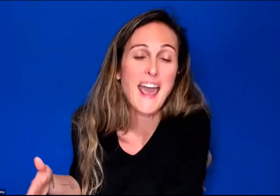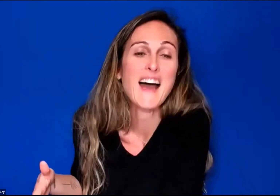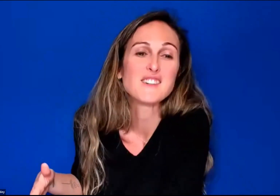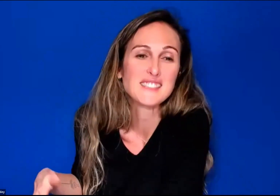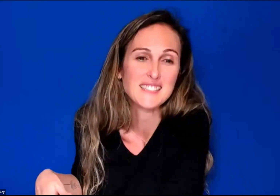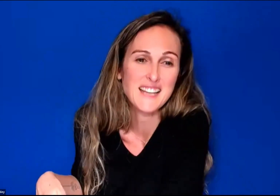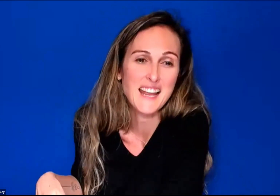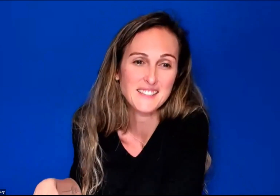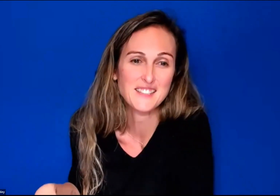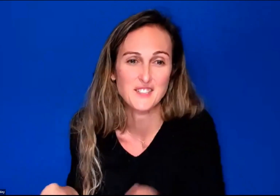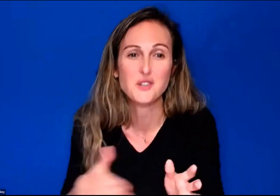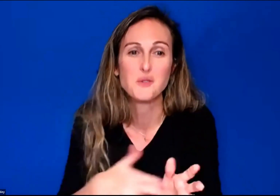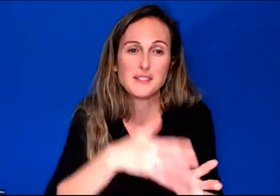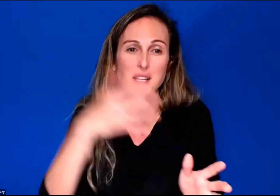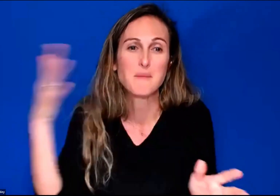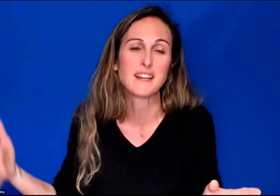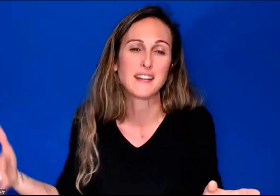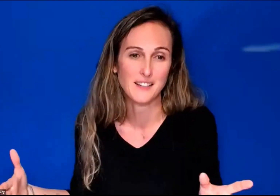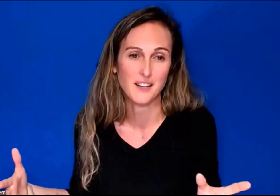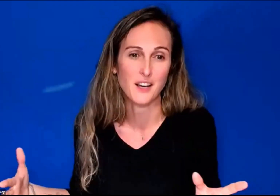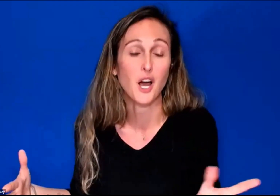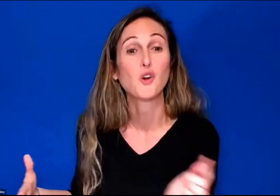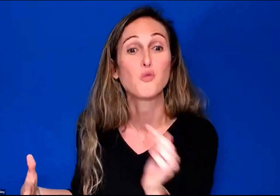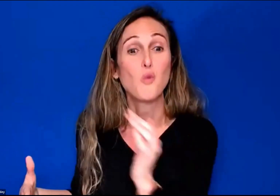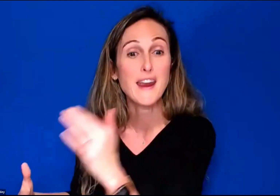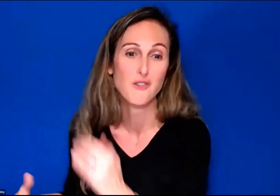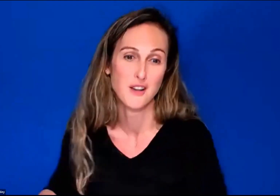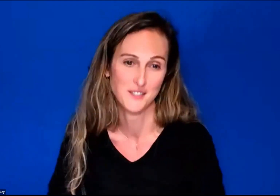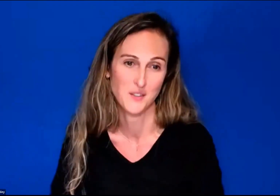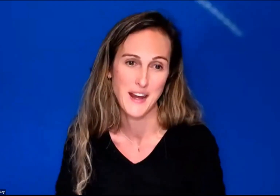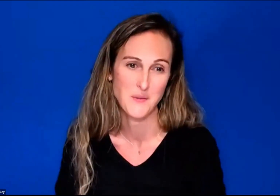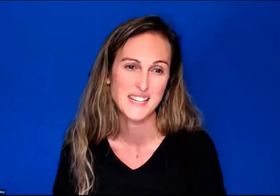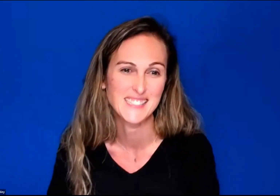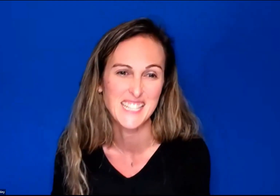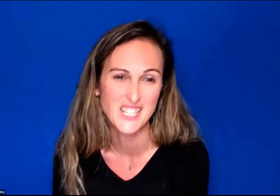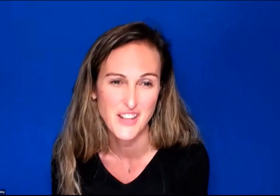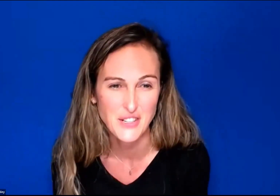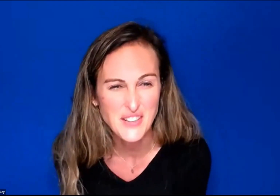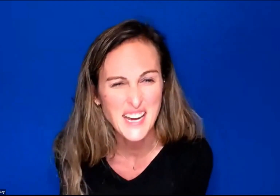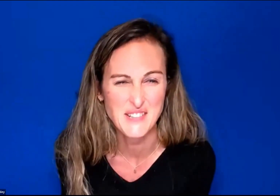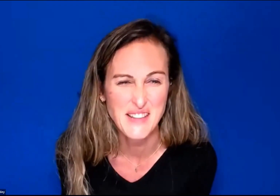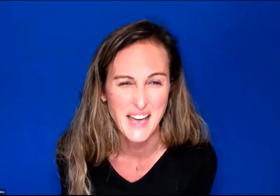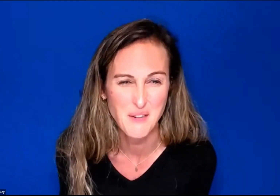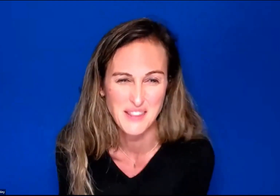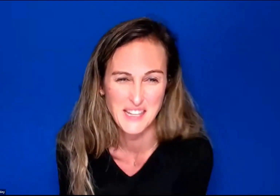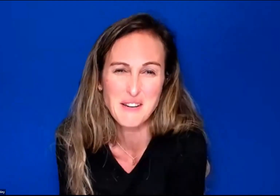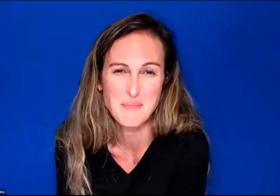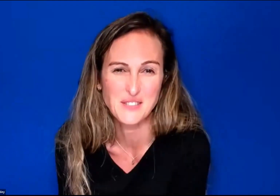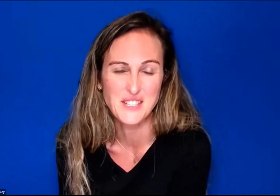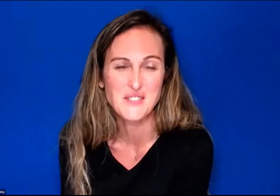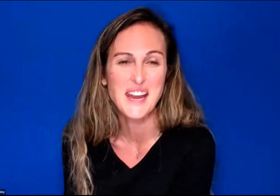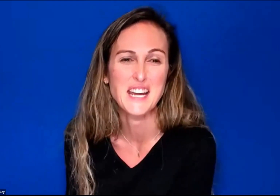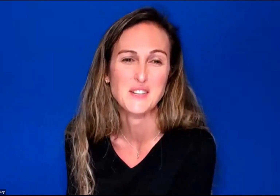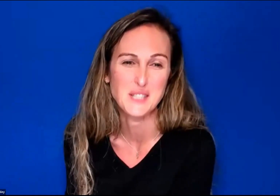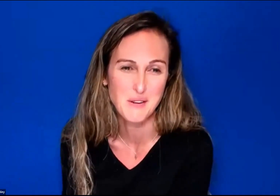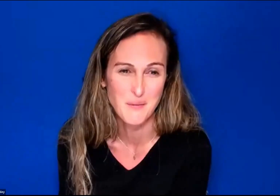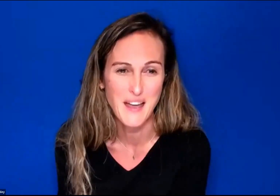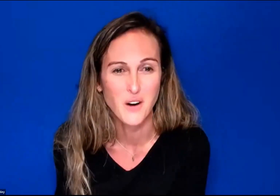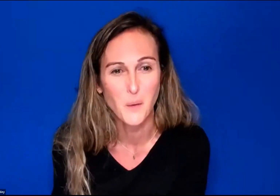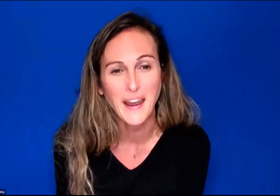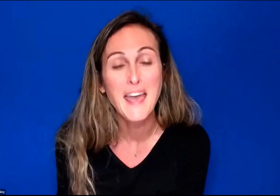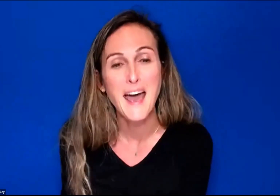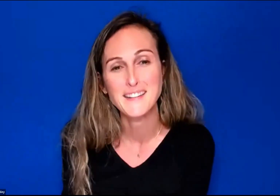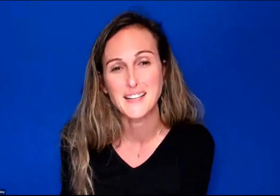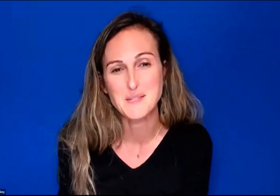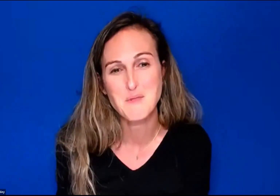in my house next to somebody way across the way, and we can see each other. You can't do that with a hearing person. You can't hear someone from